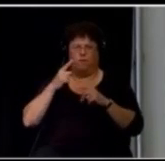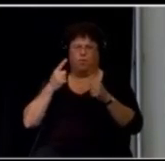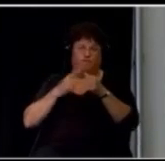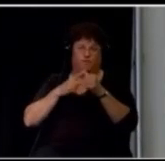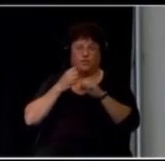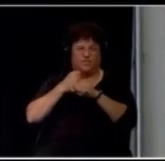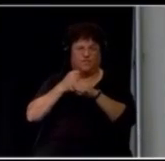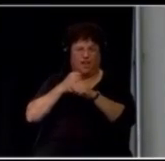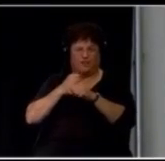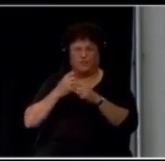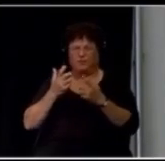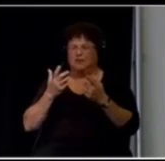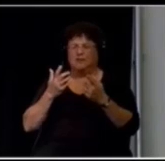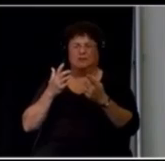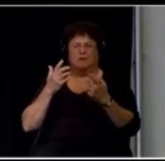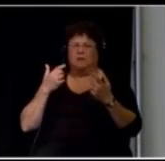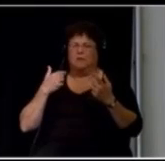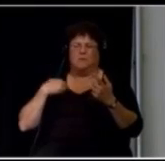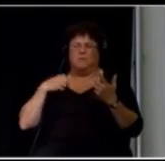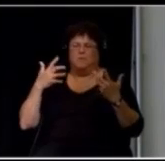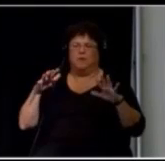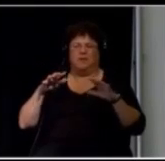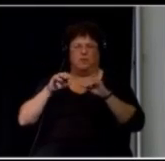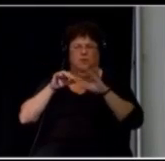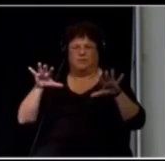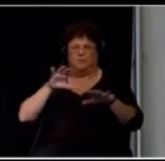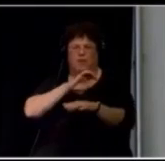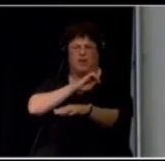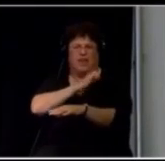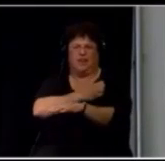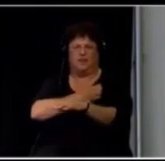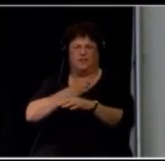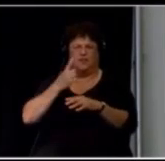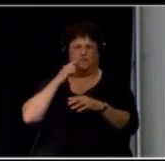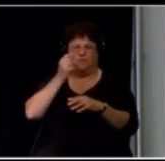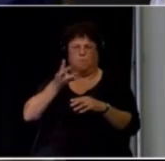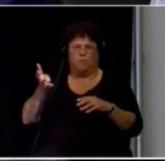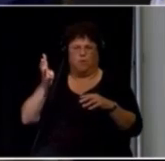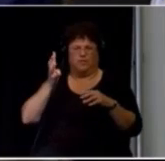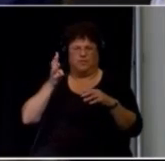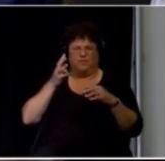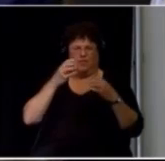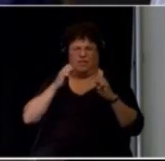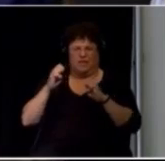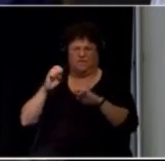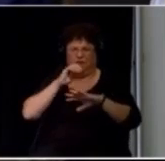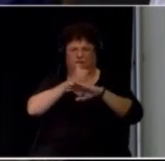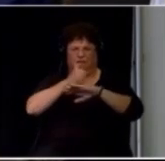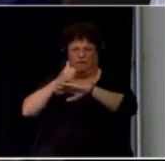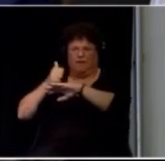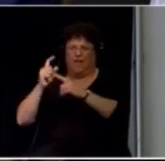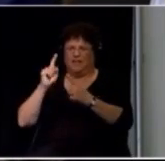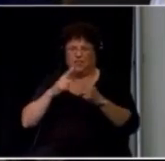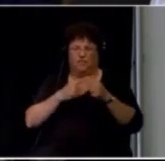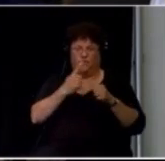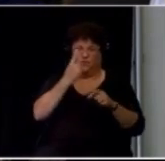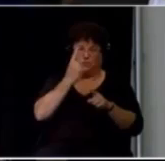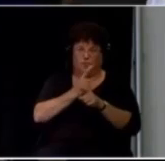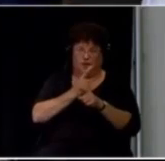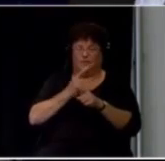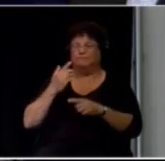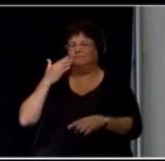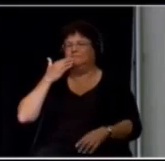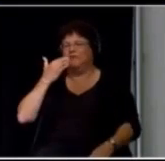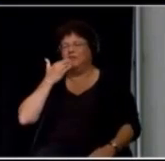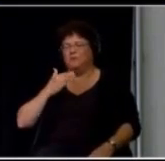want to spread our energy over multiple efforts. Yeah. Thank you.